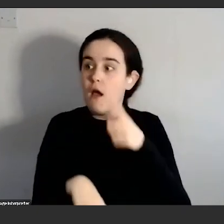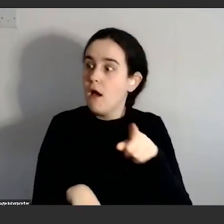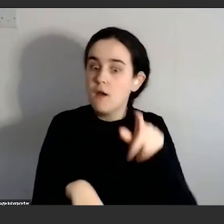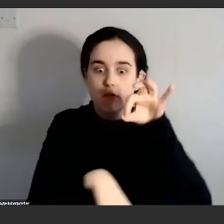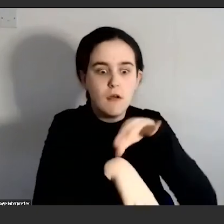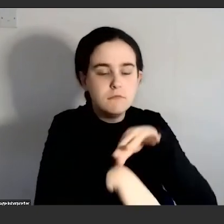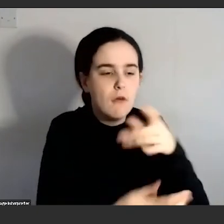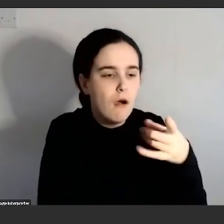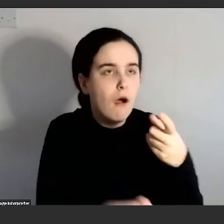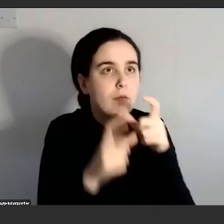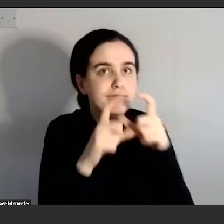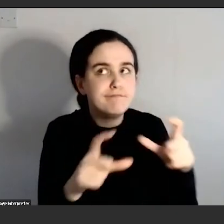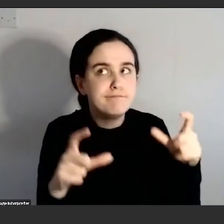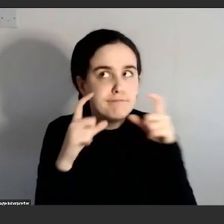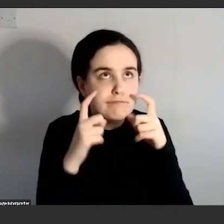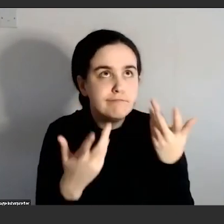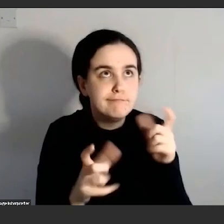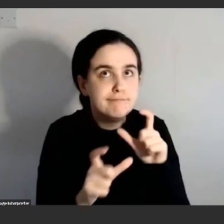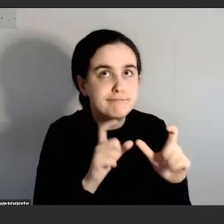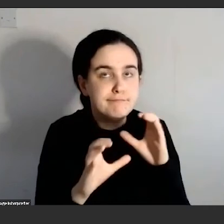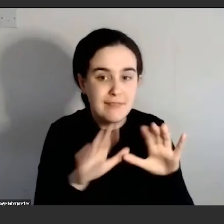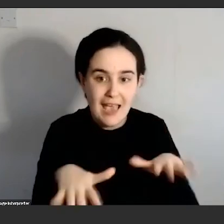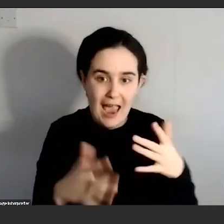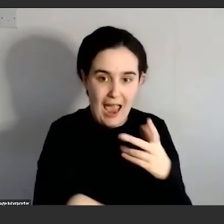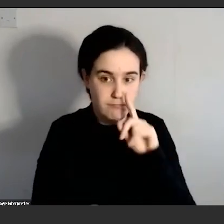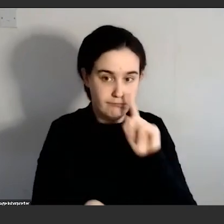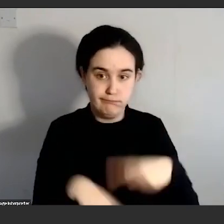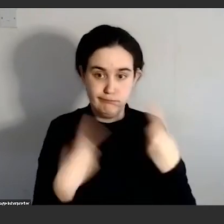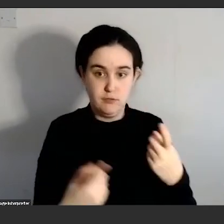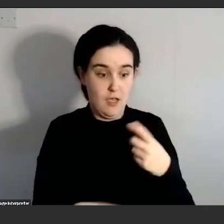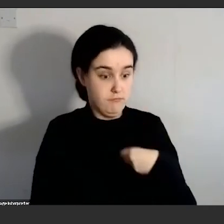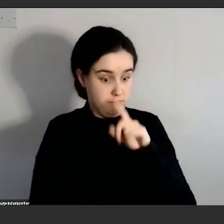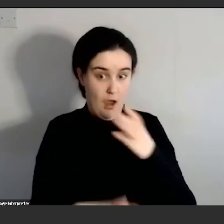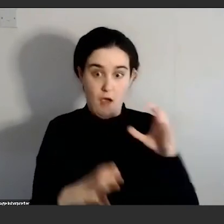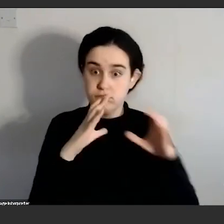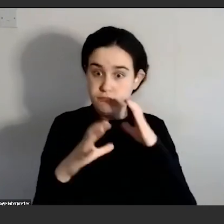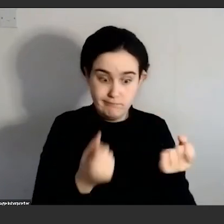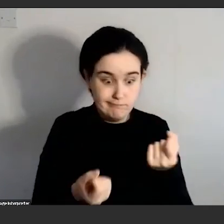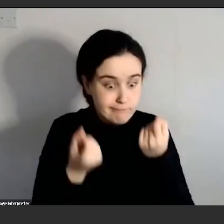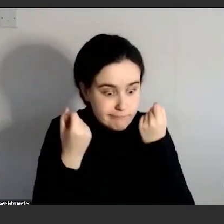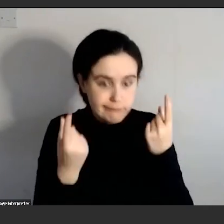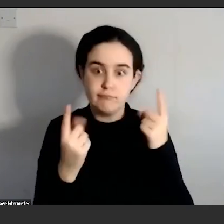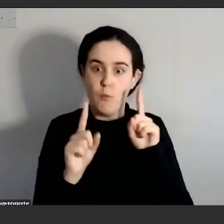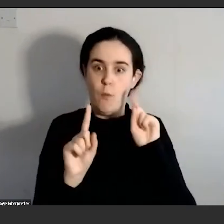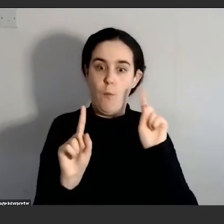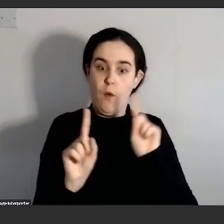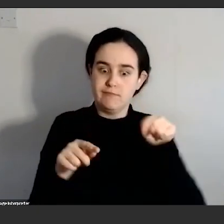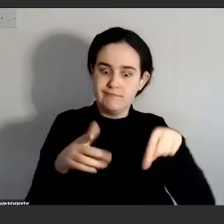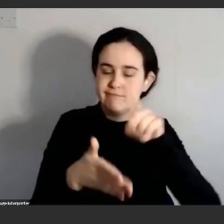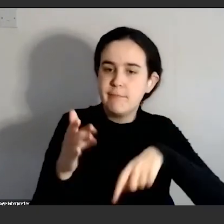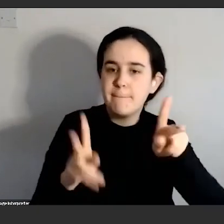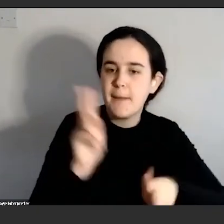is what's the final message you want to leave us with as we're getting ready for the big Global Disability Summit